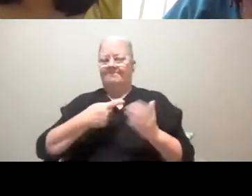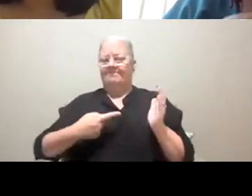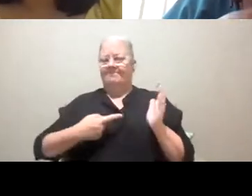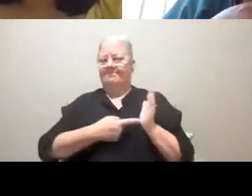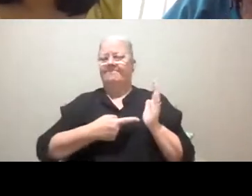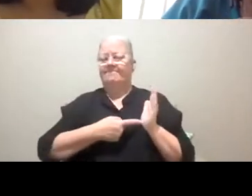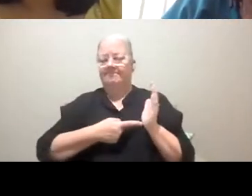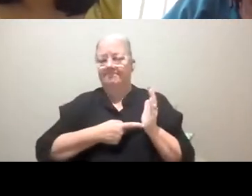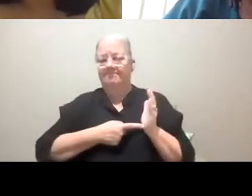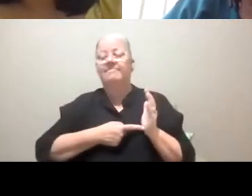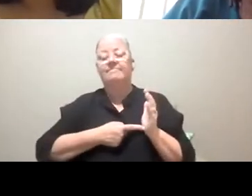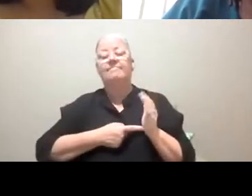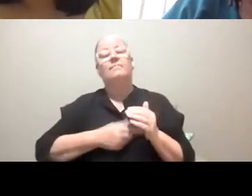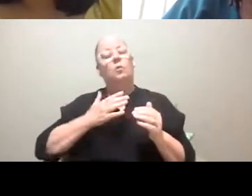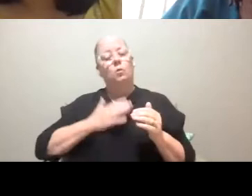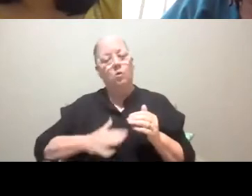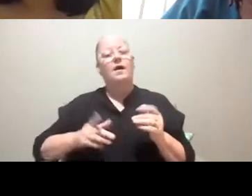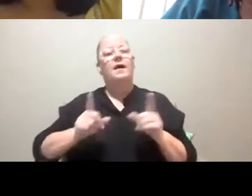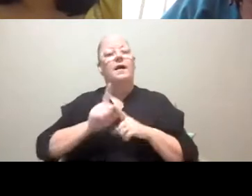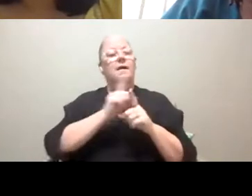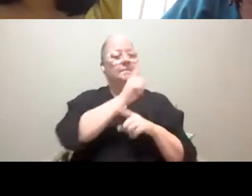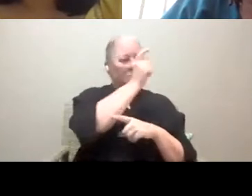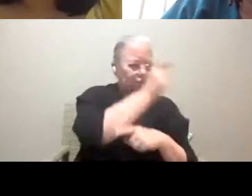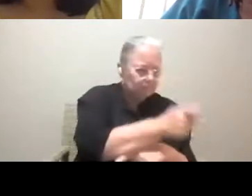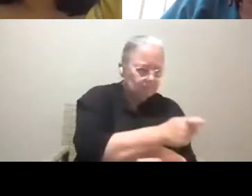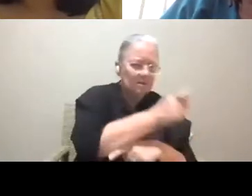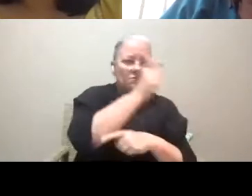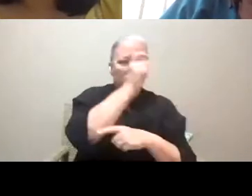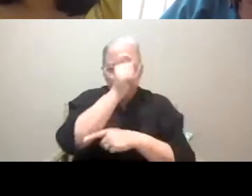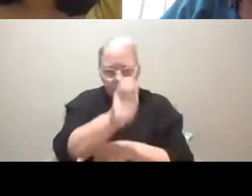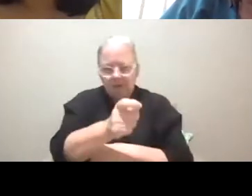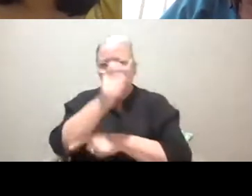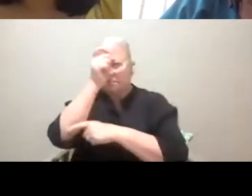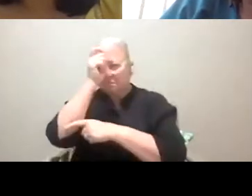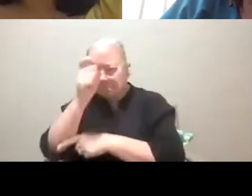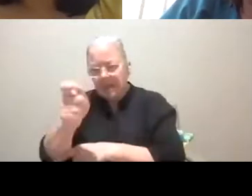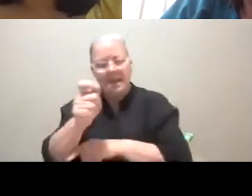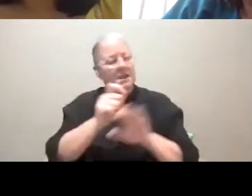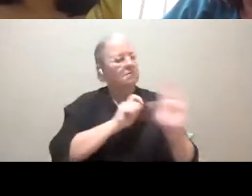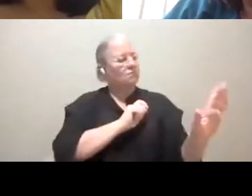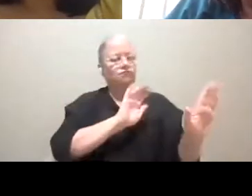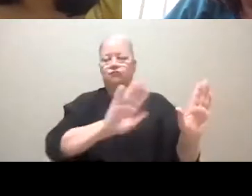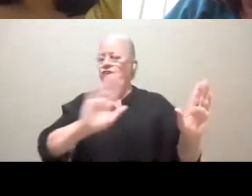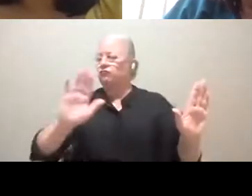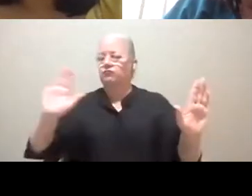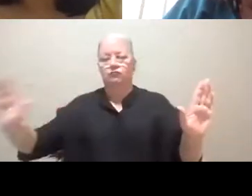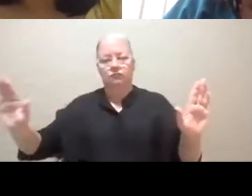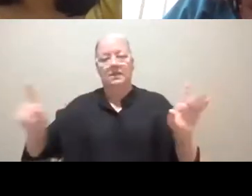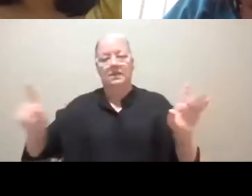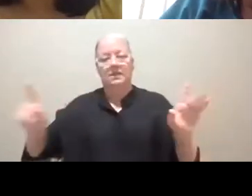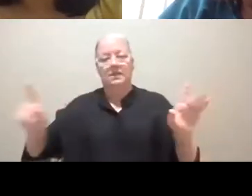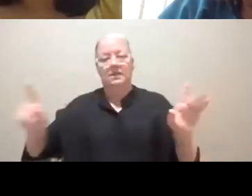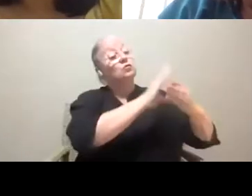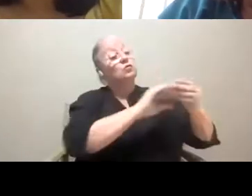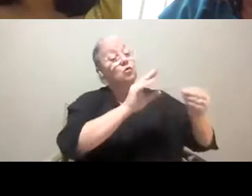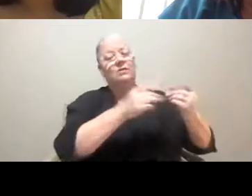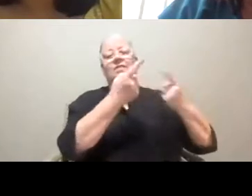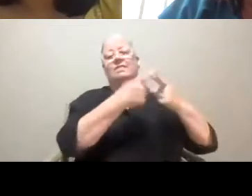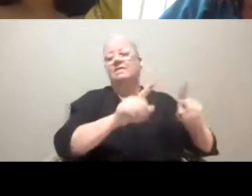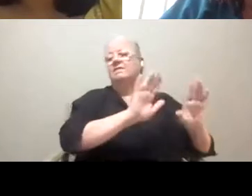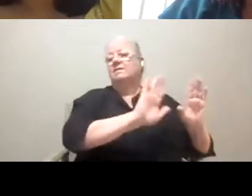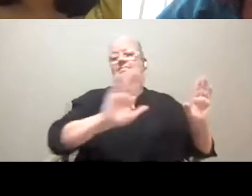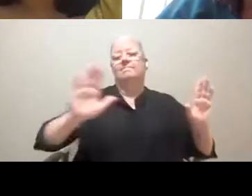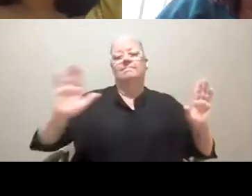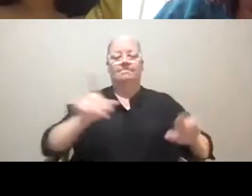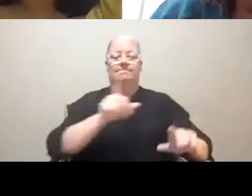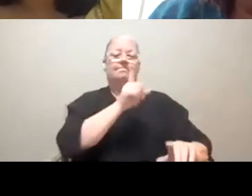treated with the kind of respect that they deserve, and their case is addressed as an individual. Thank you